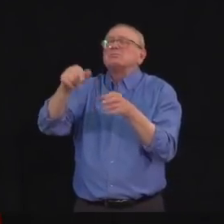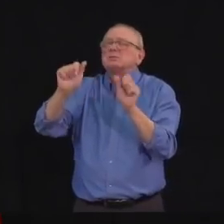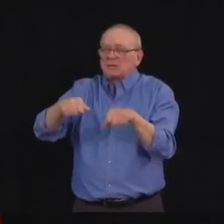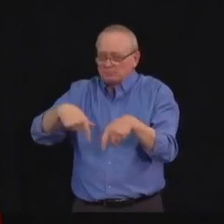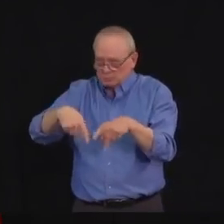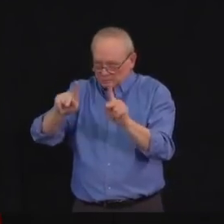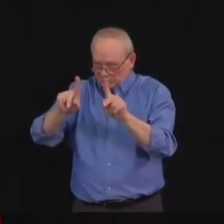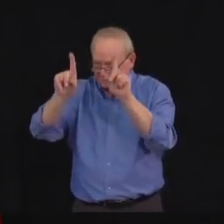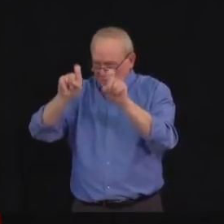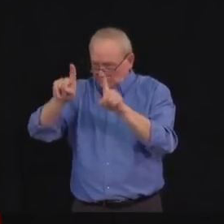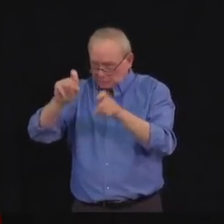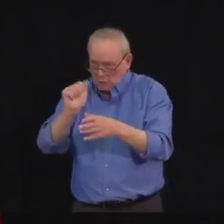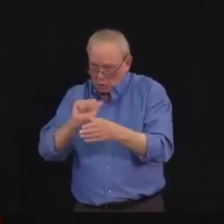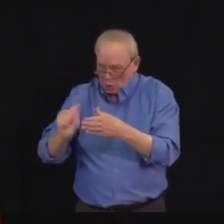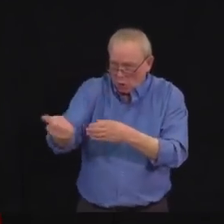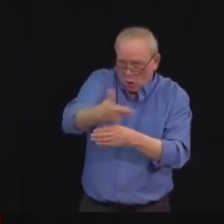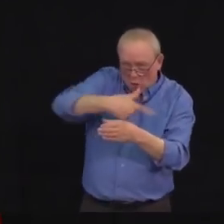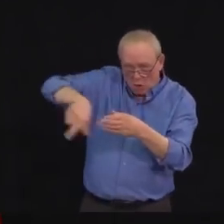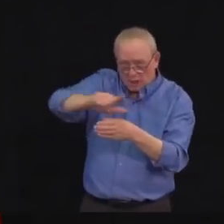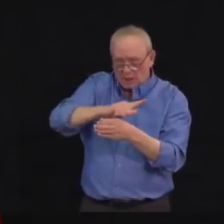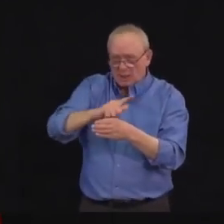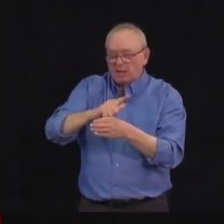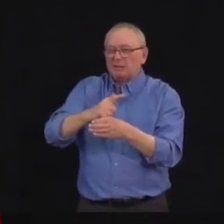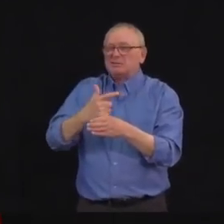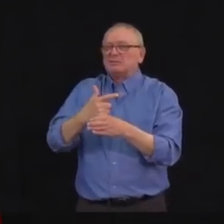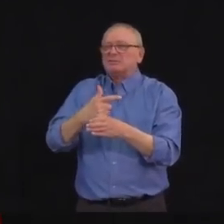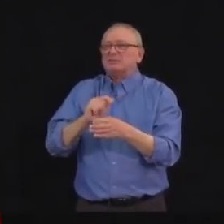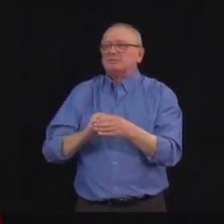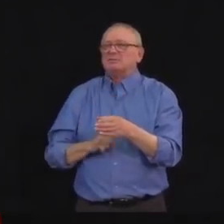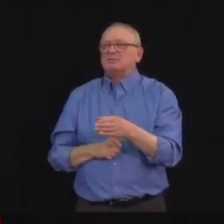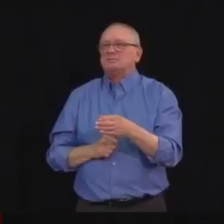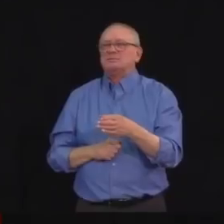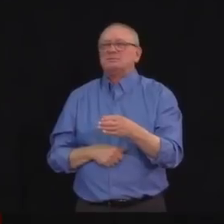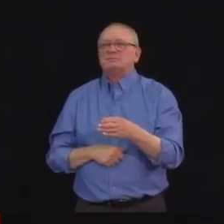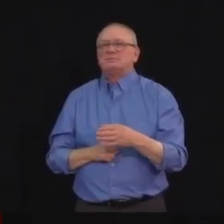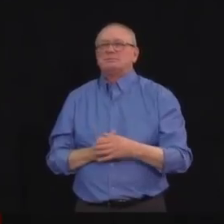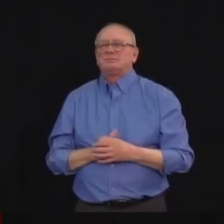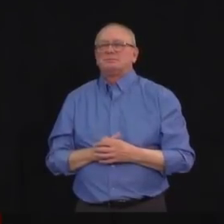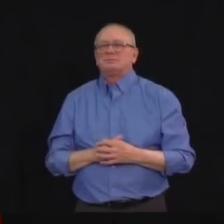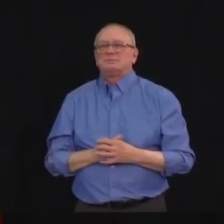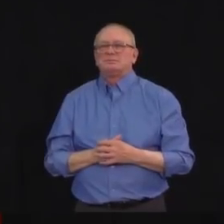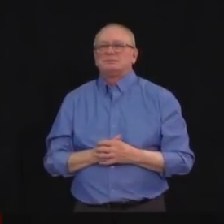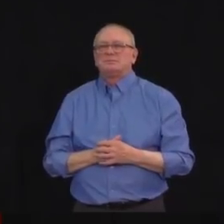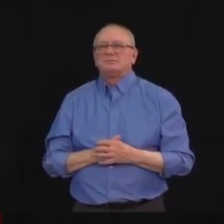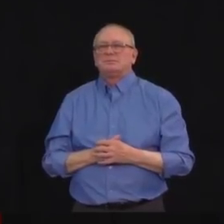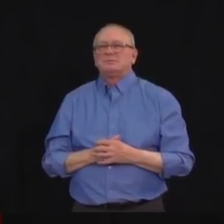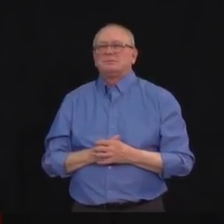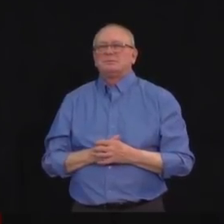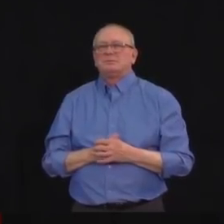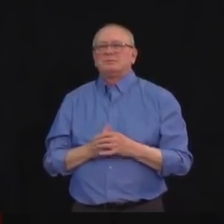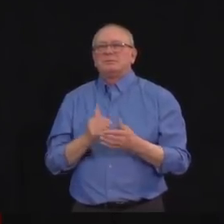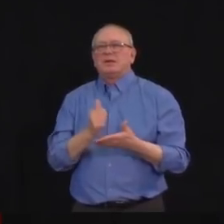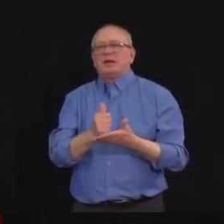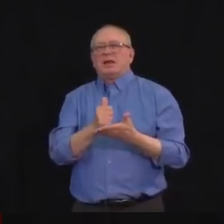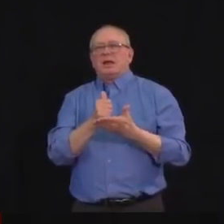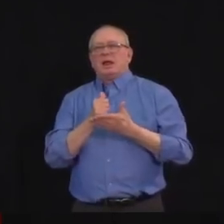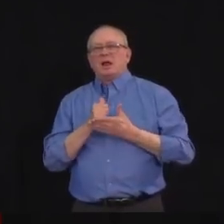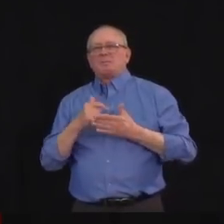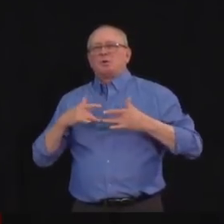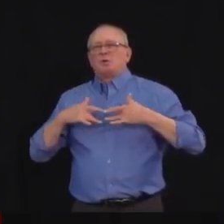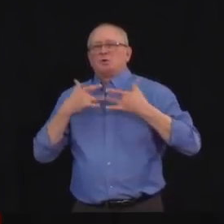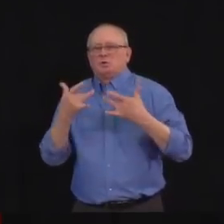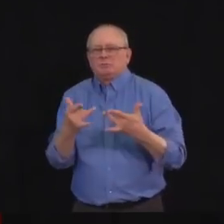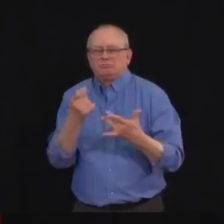that facility, residents and staff, at the time the outbreak is identified, is one additional tool to help with early diagnosis. And so